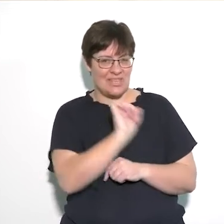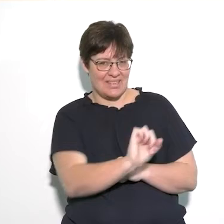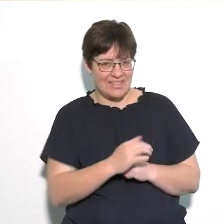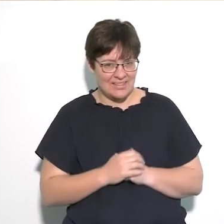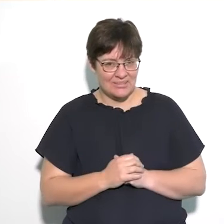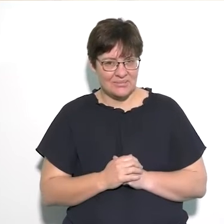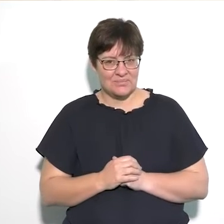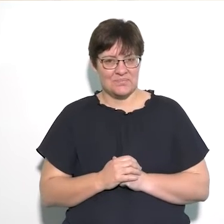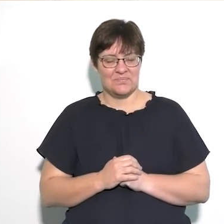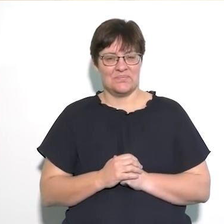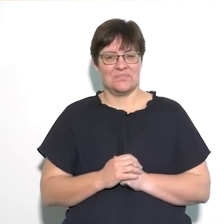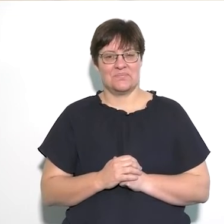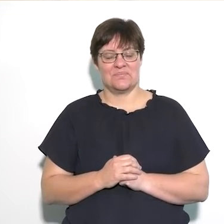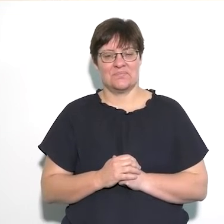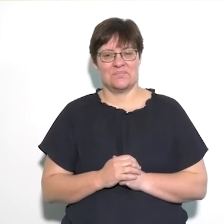picture.